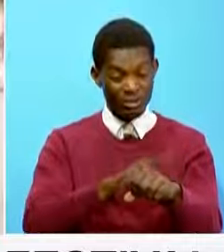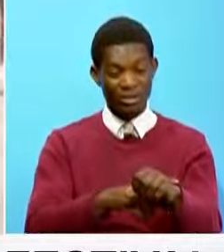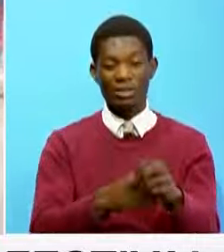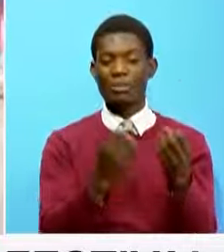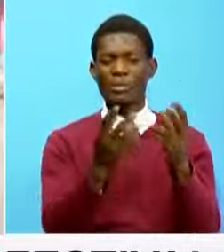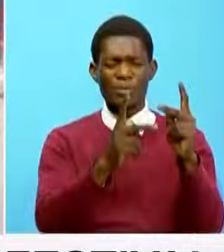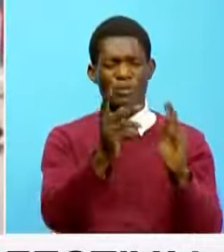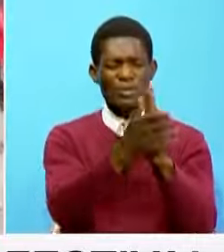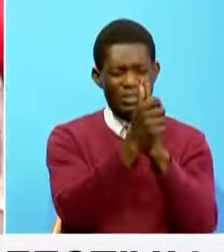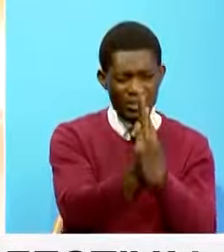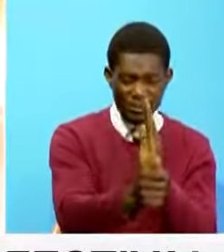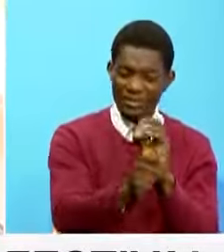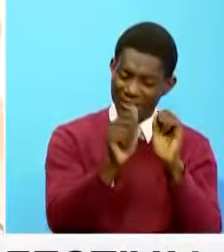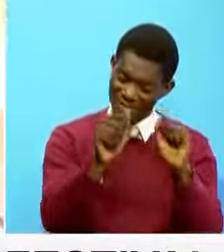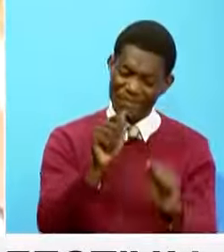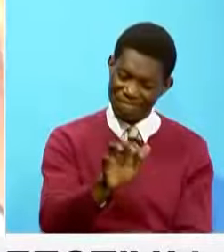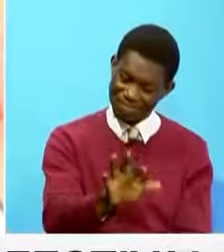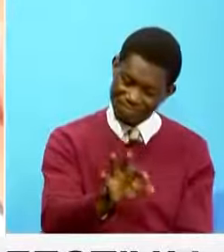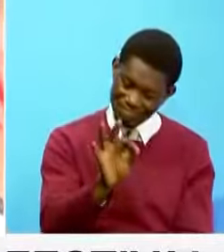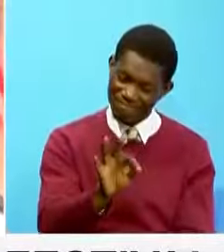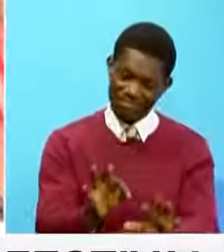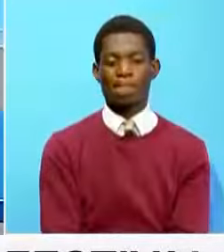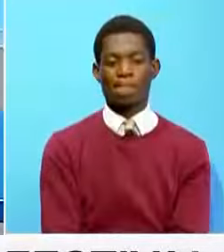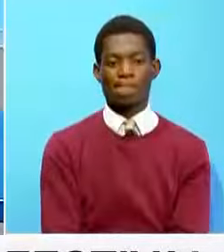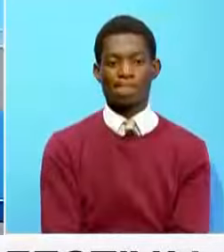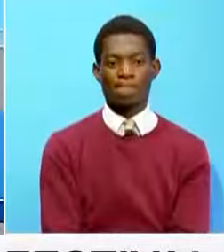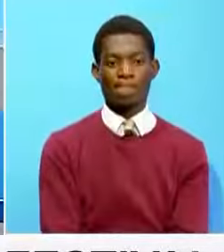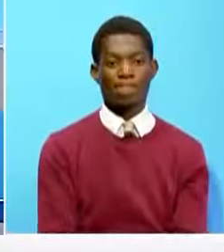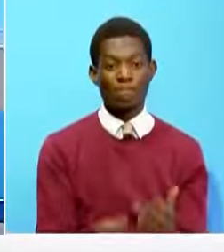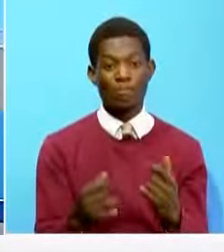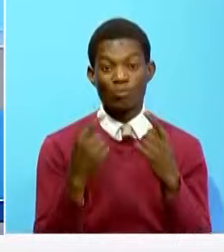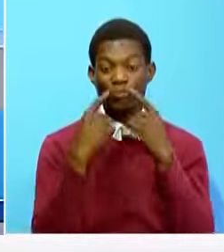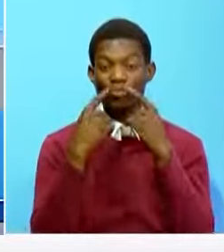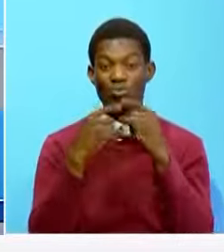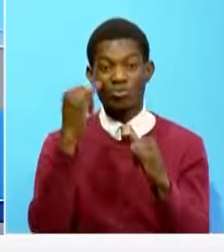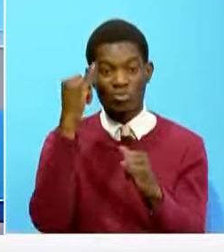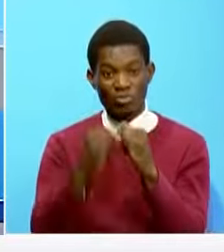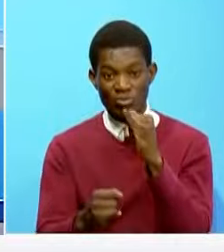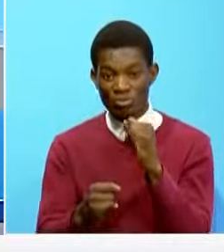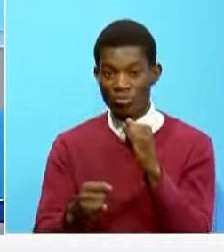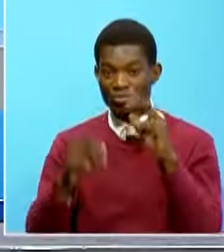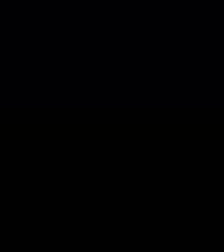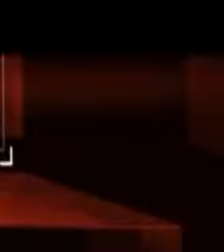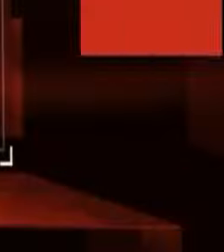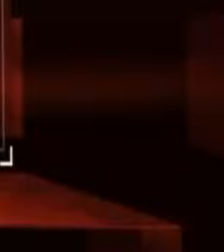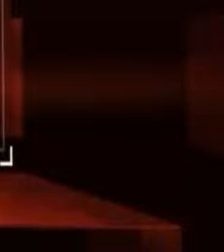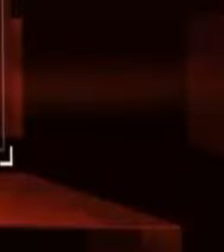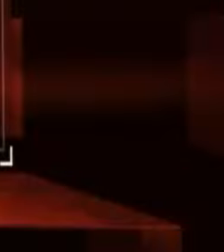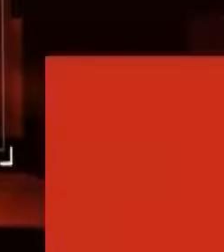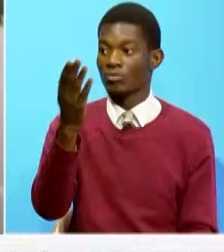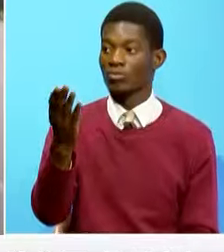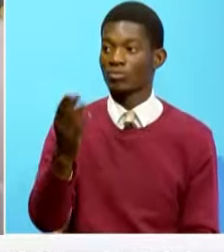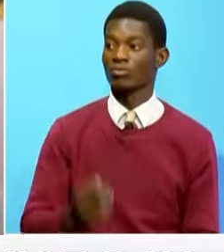Malungo reporting for Zanis News in Mansa District in Luapula Province. As we end the news, a reminder of the top stories. Civil